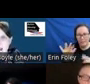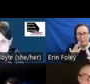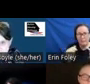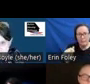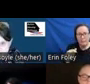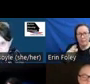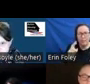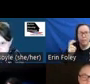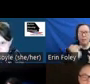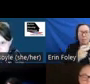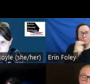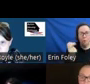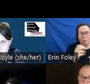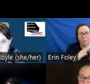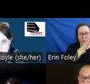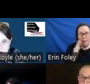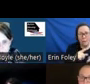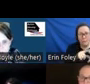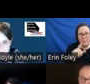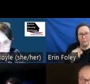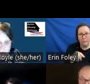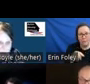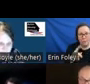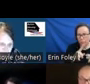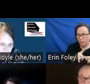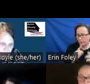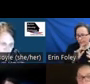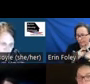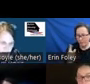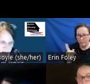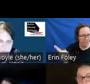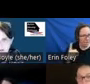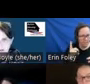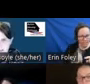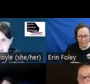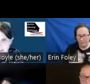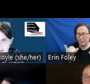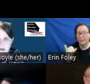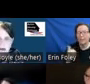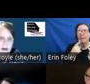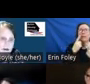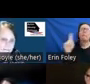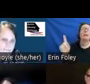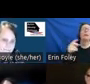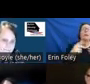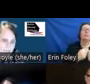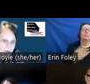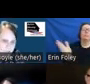portable housing voucher. But now that they have finally promulgated